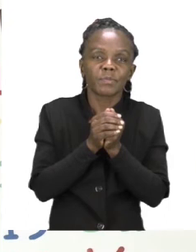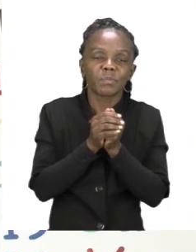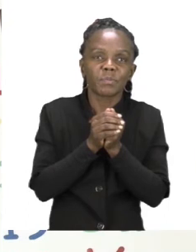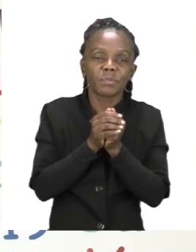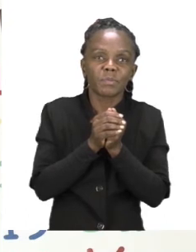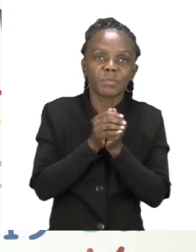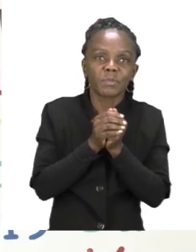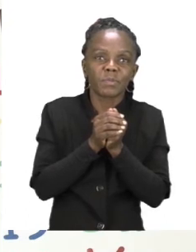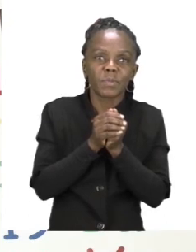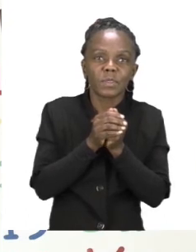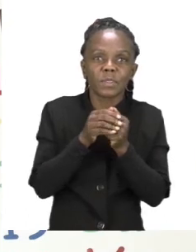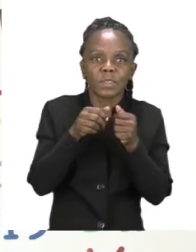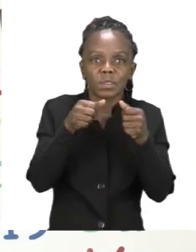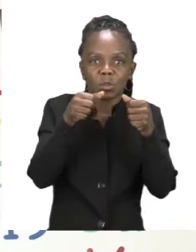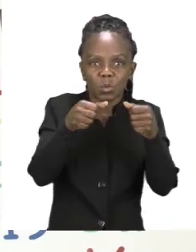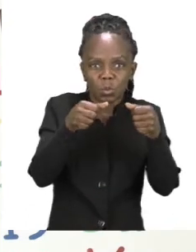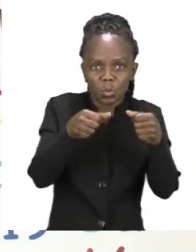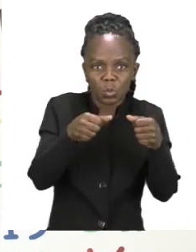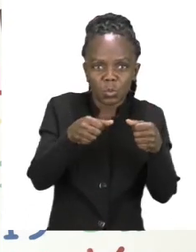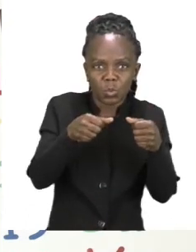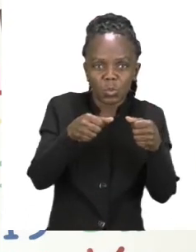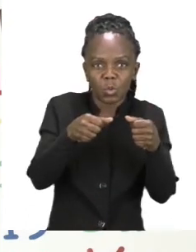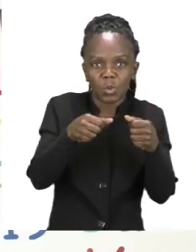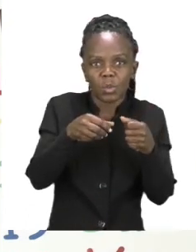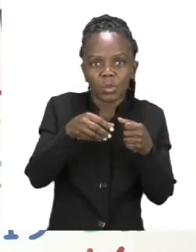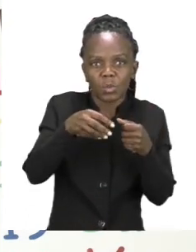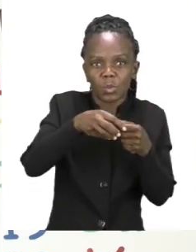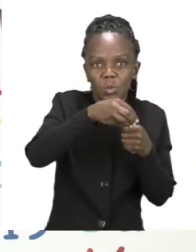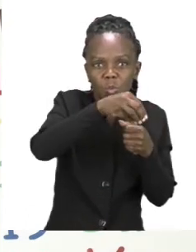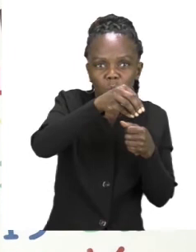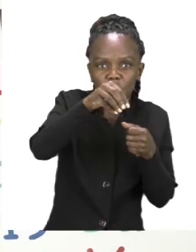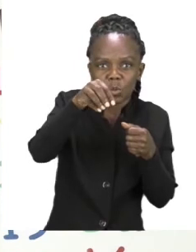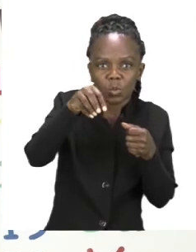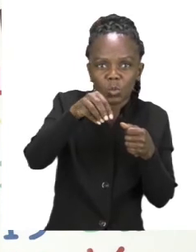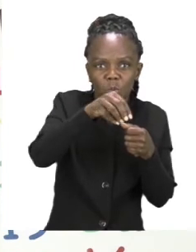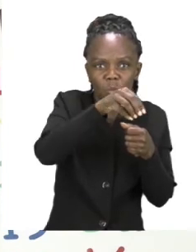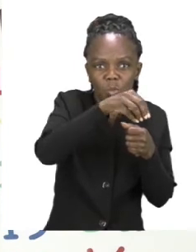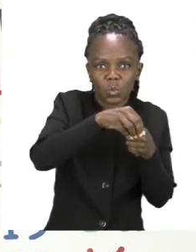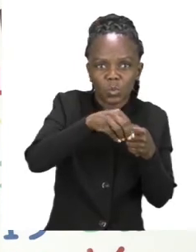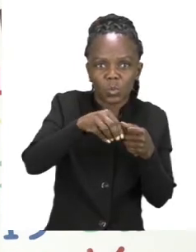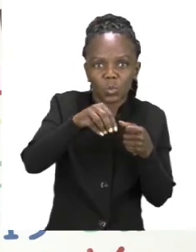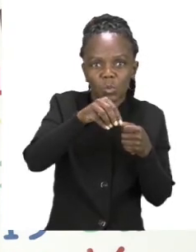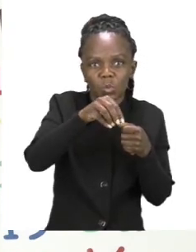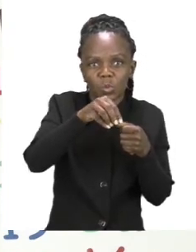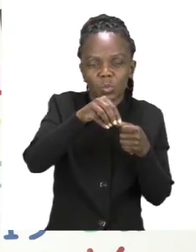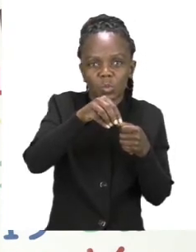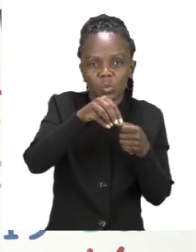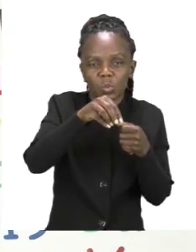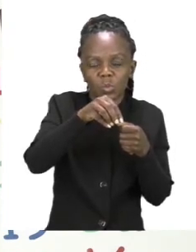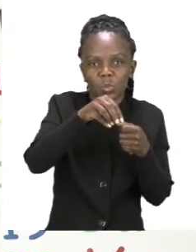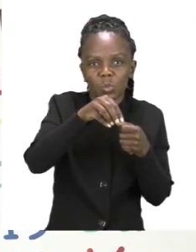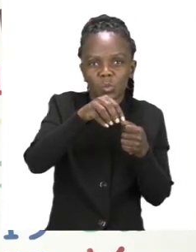and I'm going to sprinkle it on the head so that it sticks to